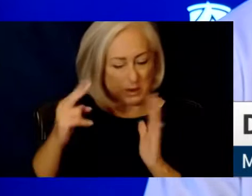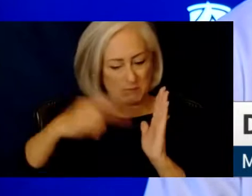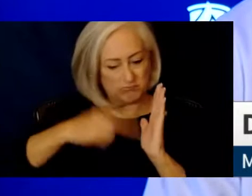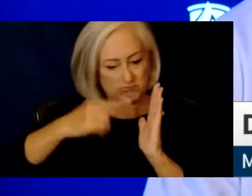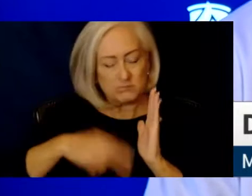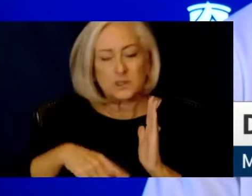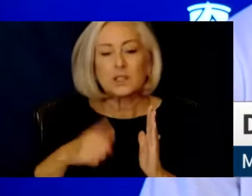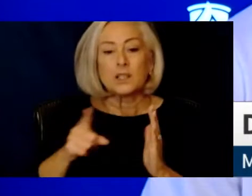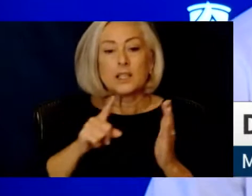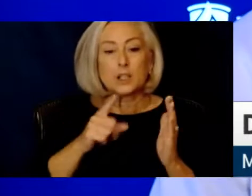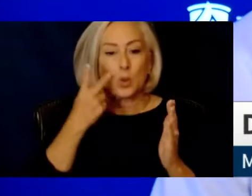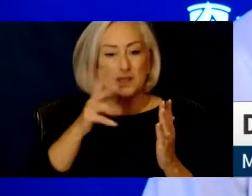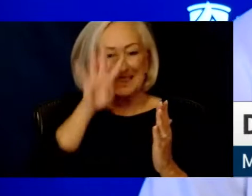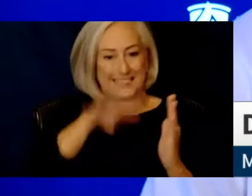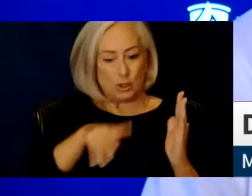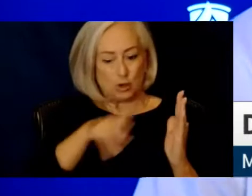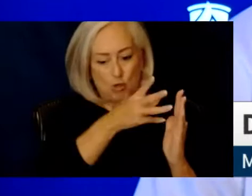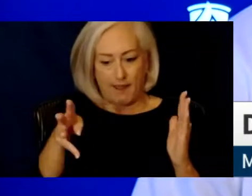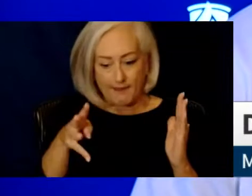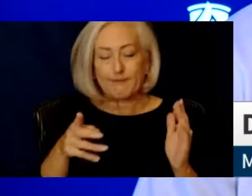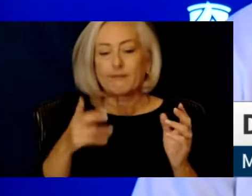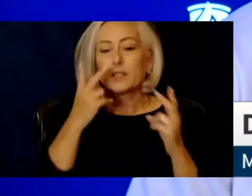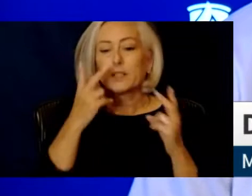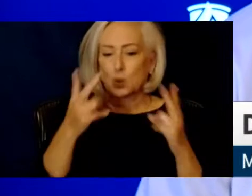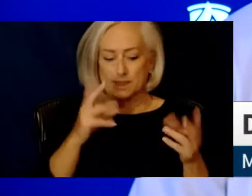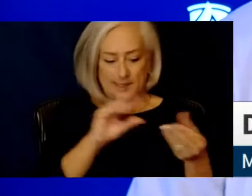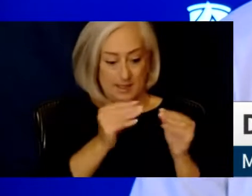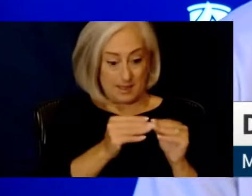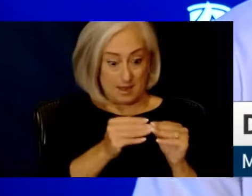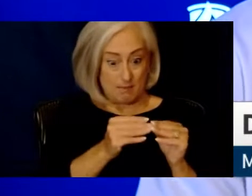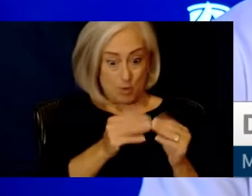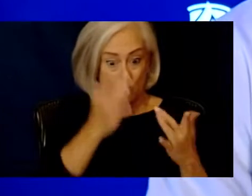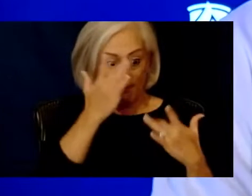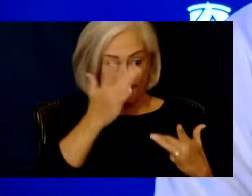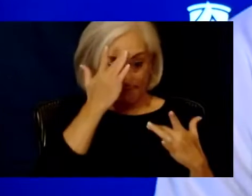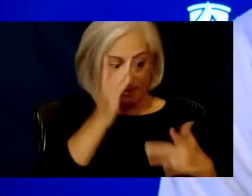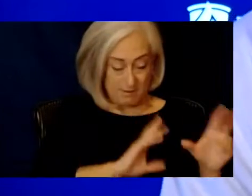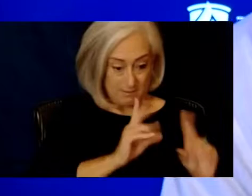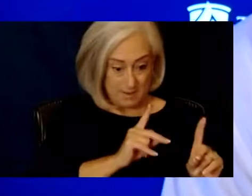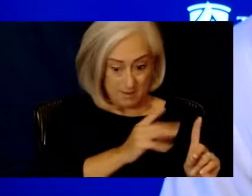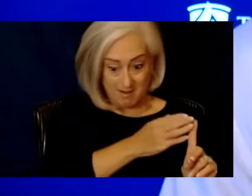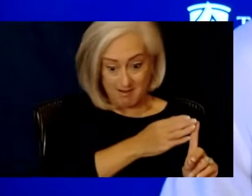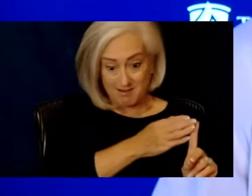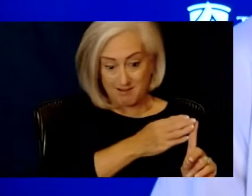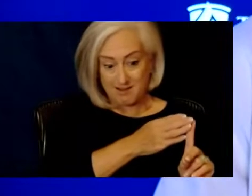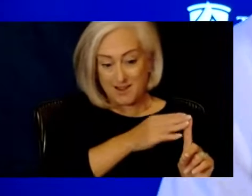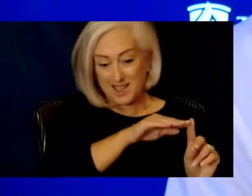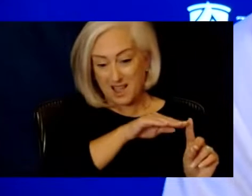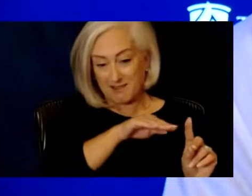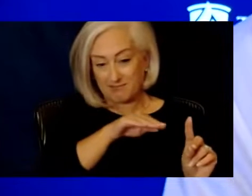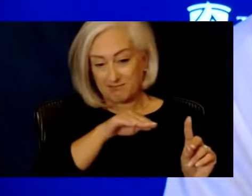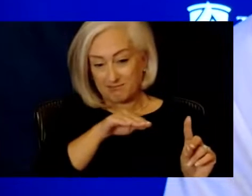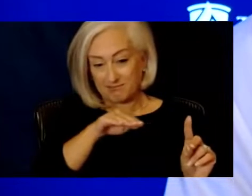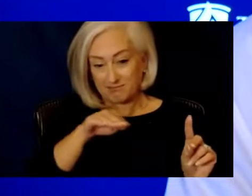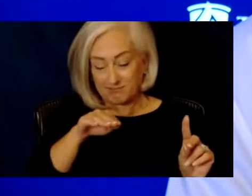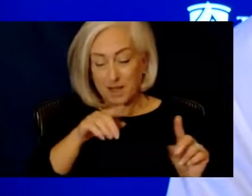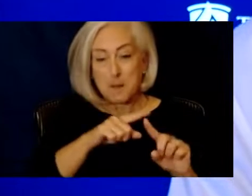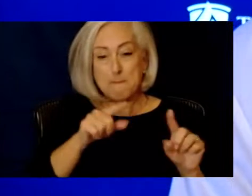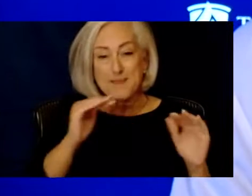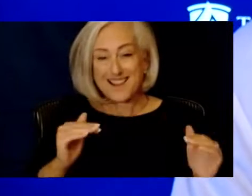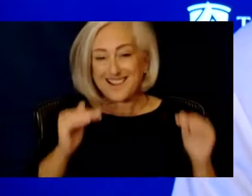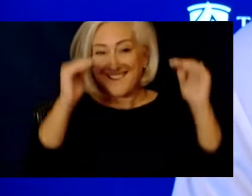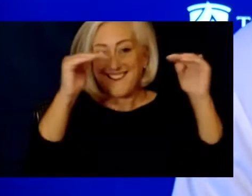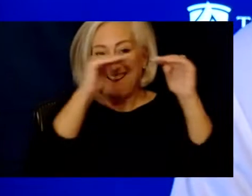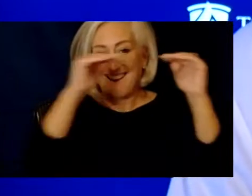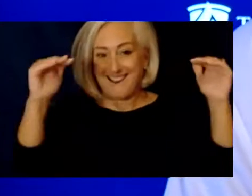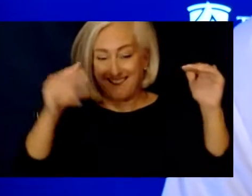at that, if you look at the number of cases, well, the number of cases that we have seen has really kind of plateaued at a high level. Let's be clear, it still is